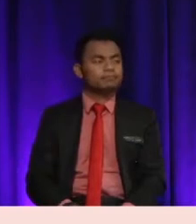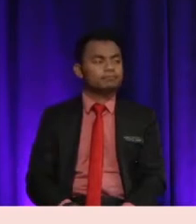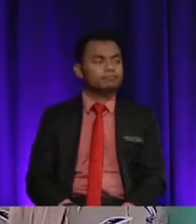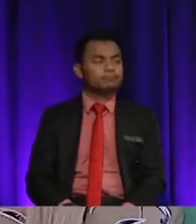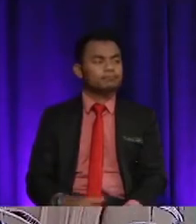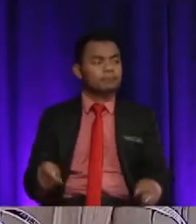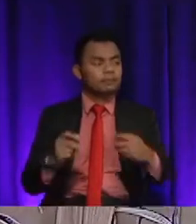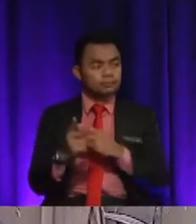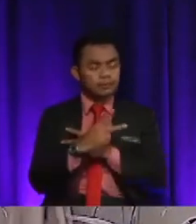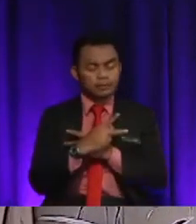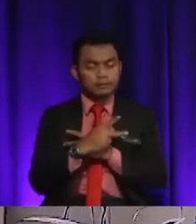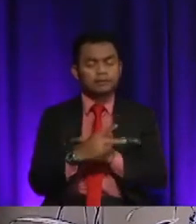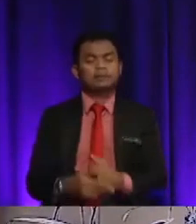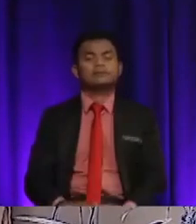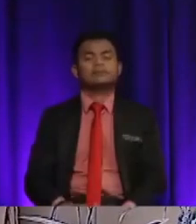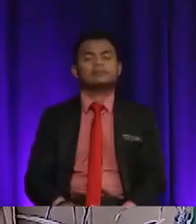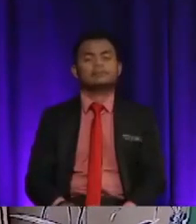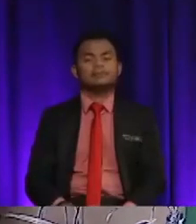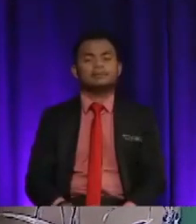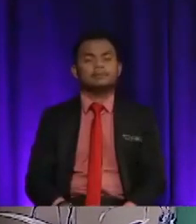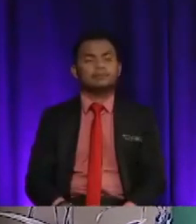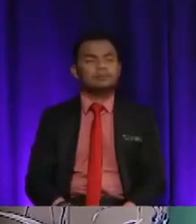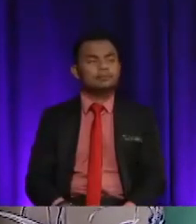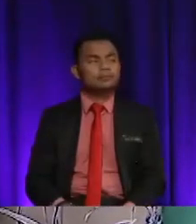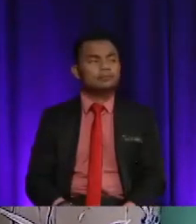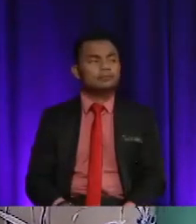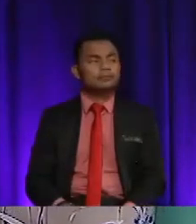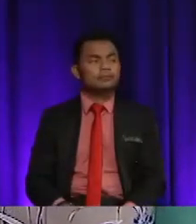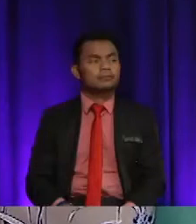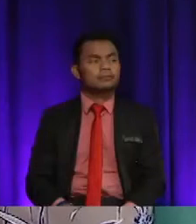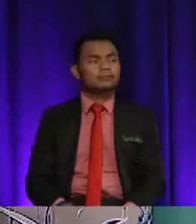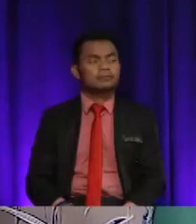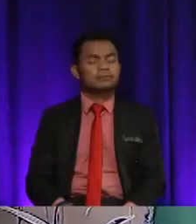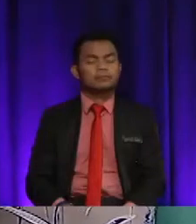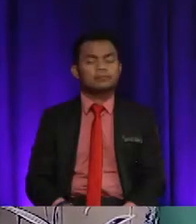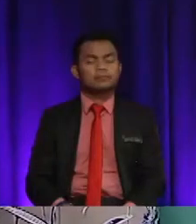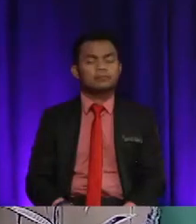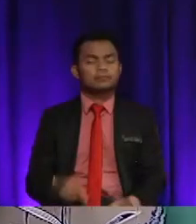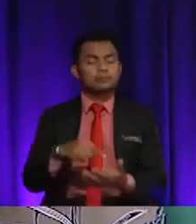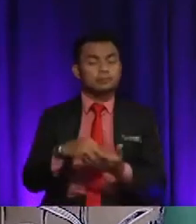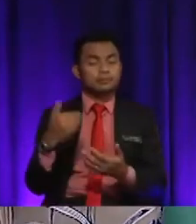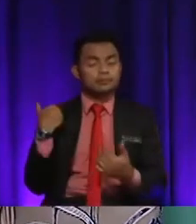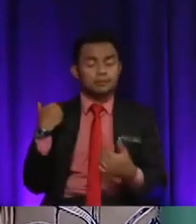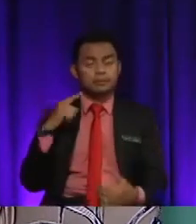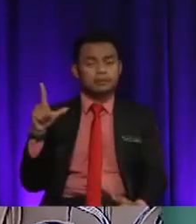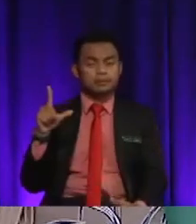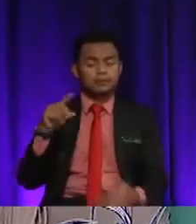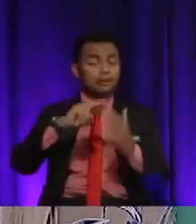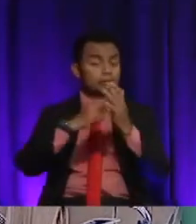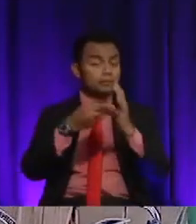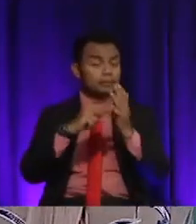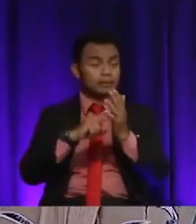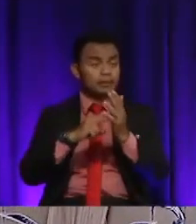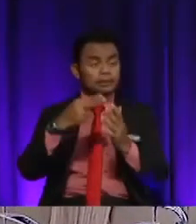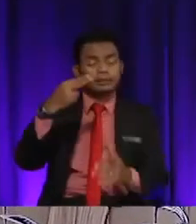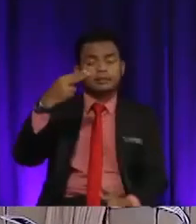us, Arif. Okay, so people, this is the meaning of inherited. Received from someone who